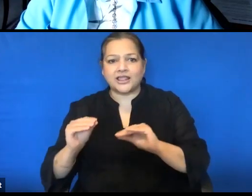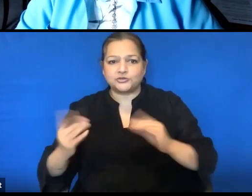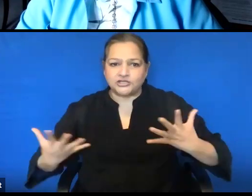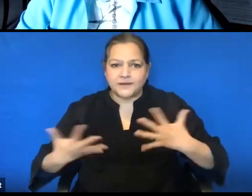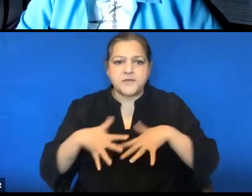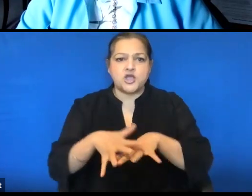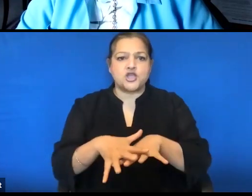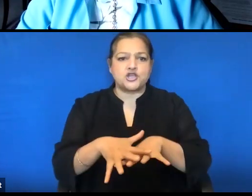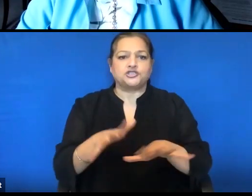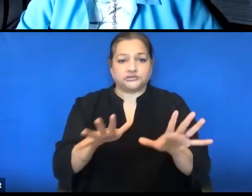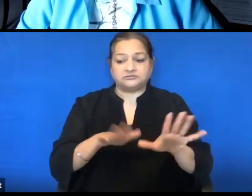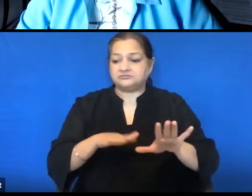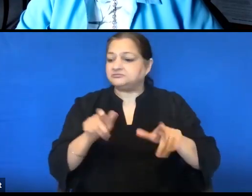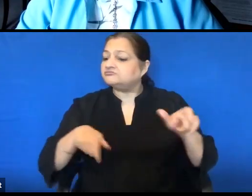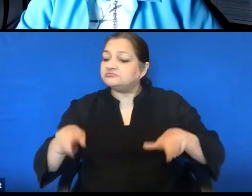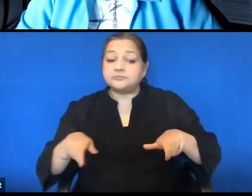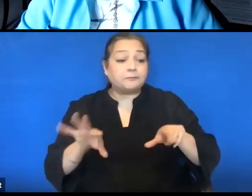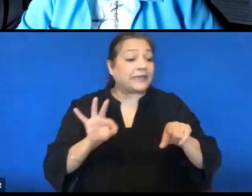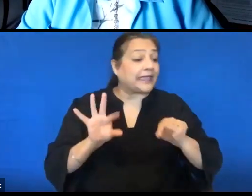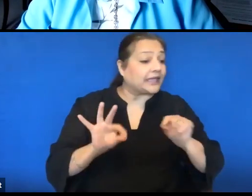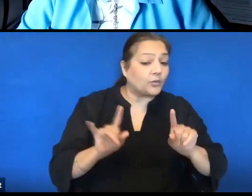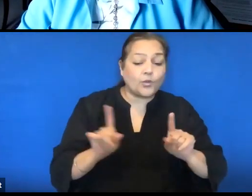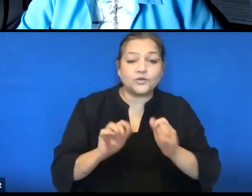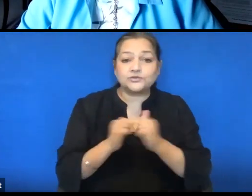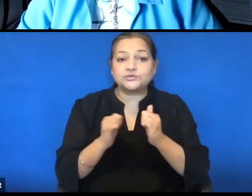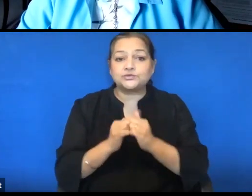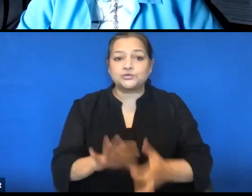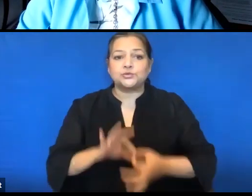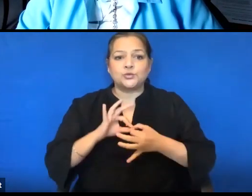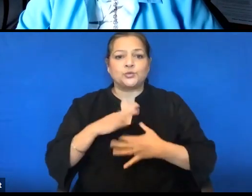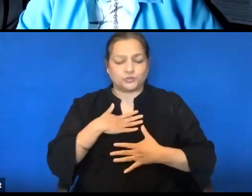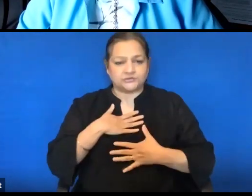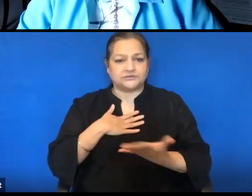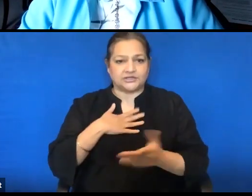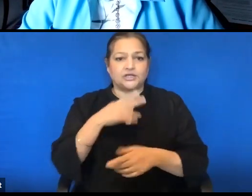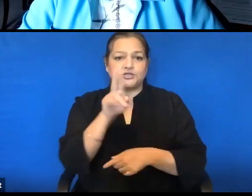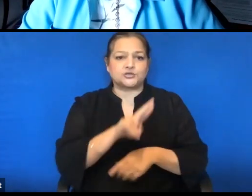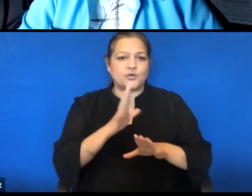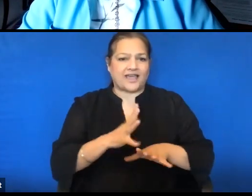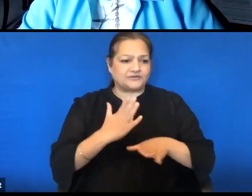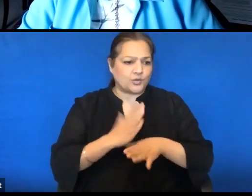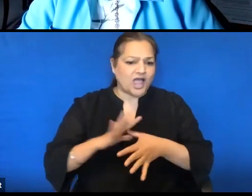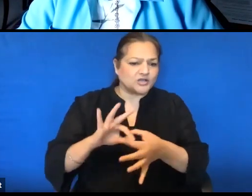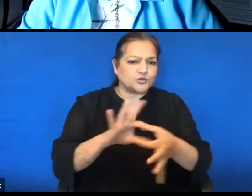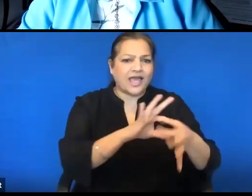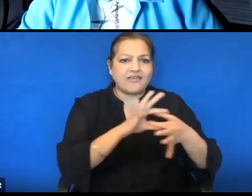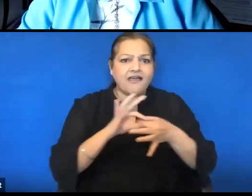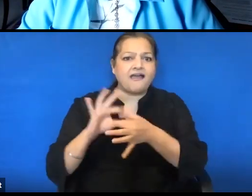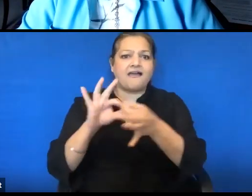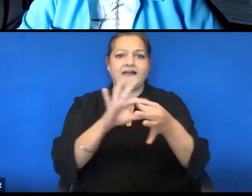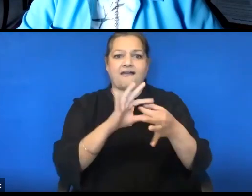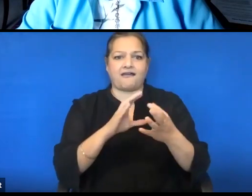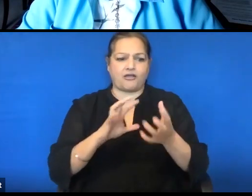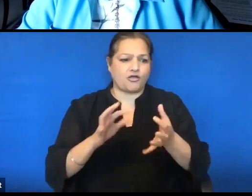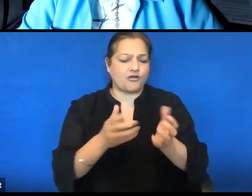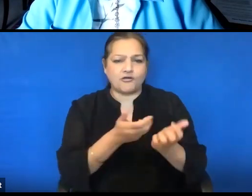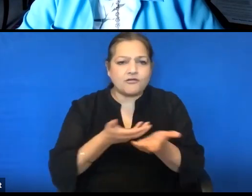could pick and choose what suited them. And schools would have to work together in a proper constructive collaboration to be able to deliver a